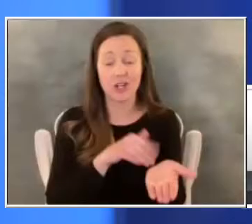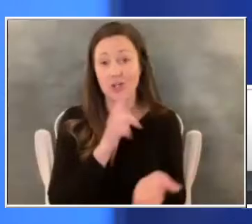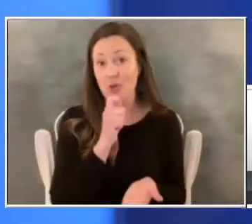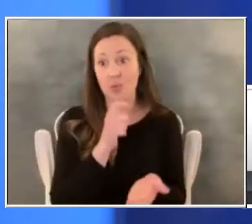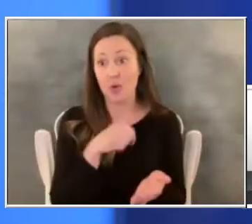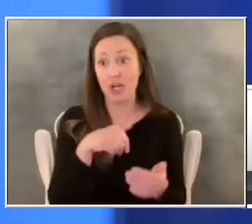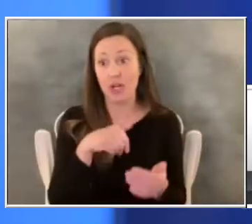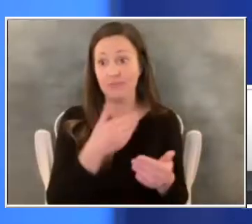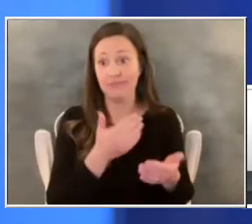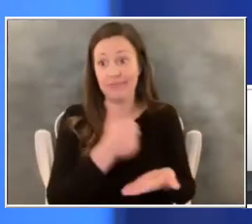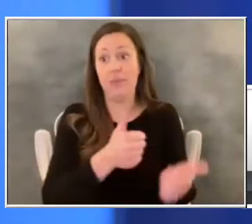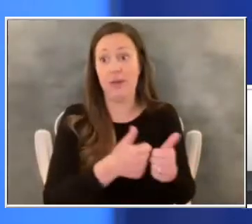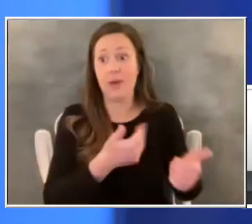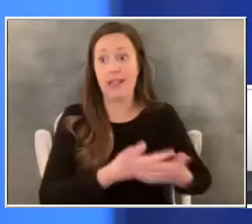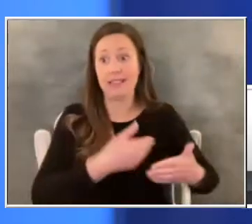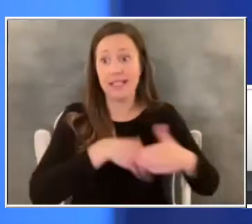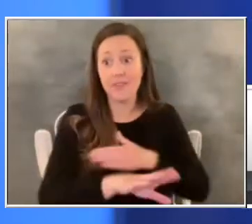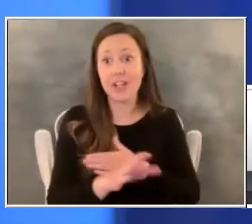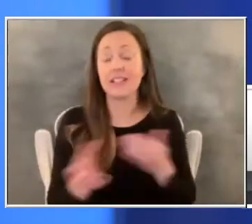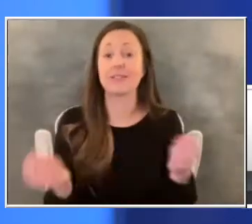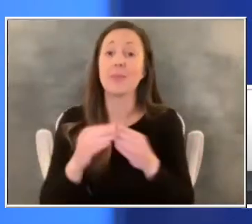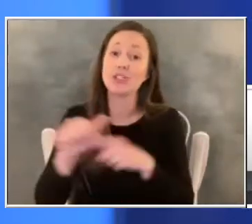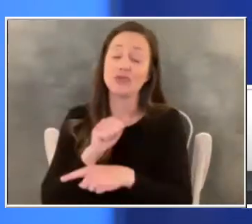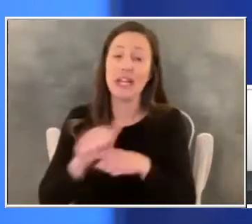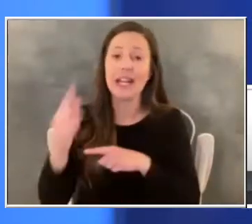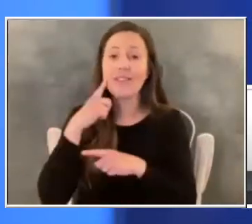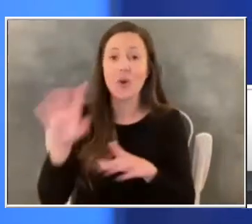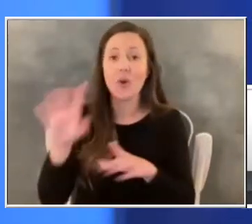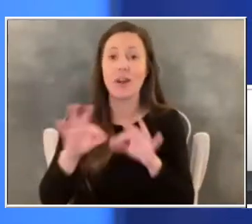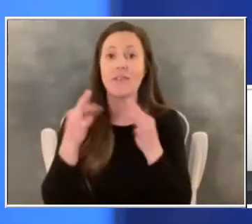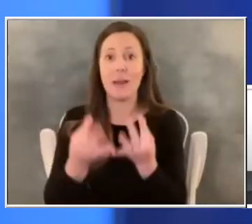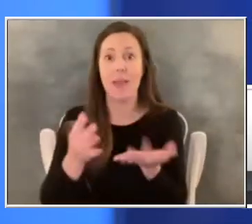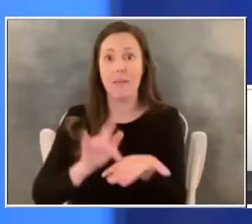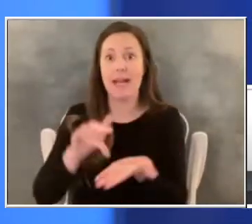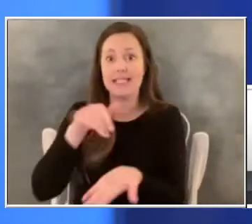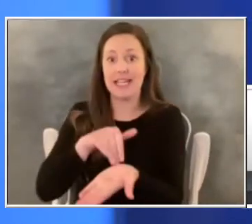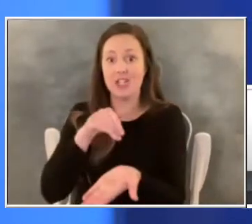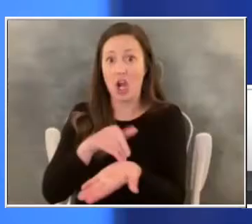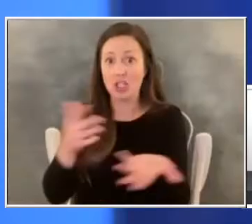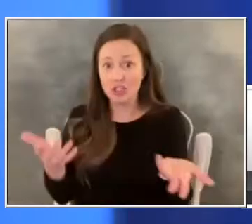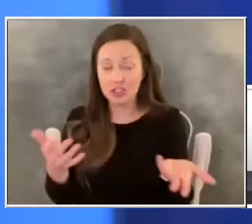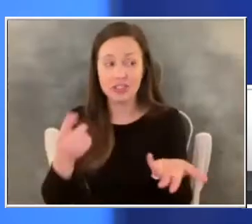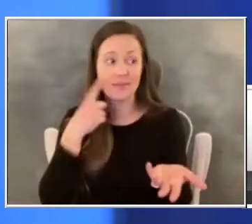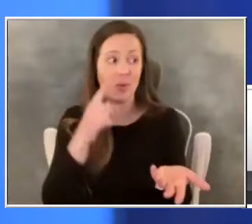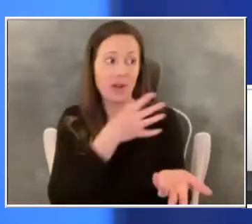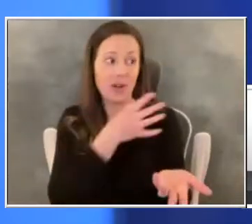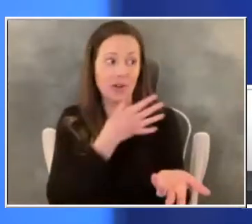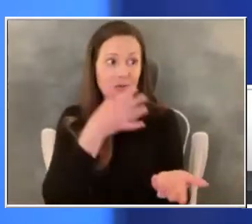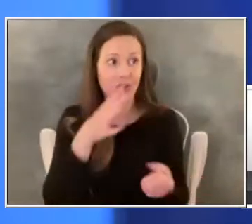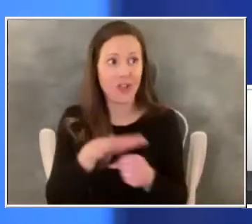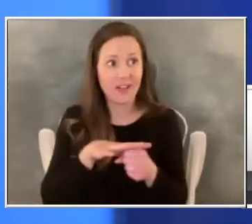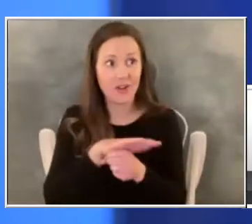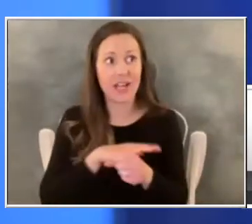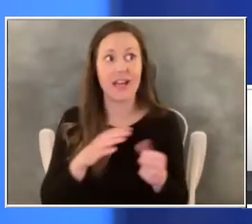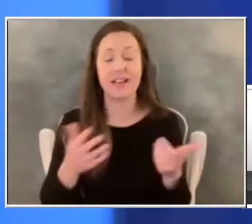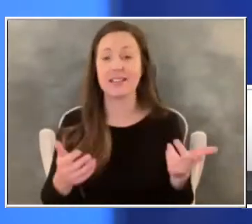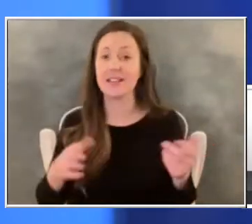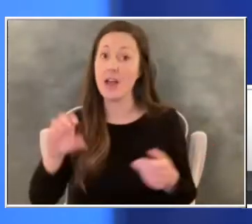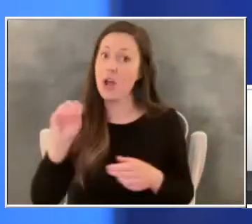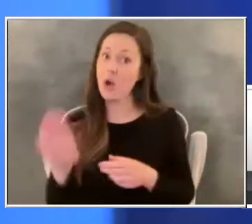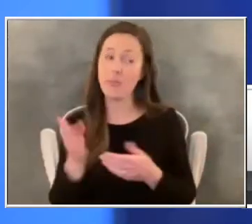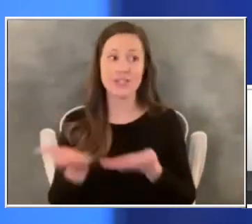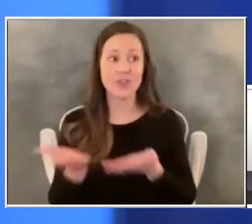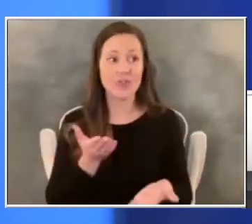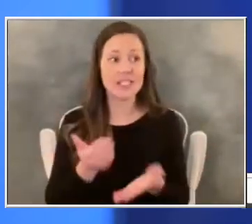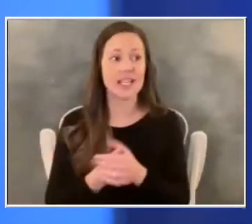more training for family medicine physicians intending to practice in rural areas around OB services,